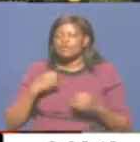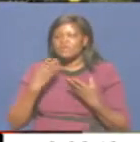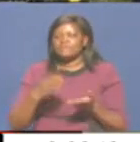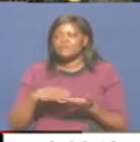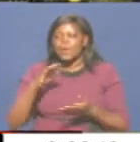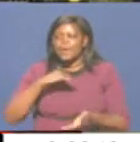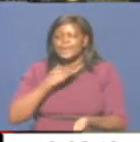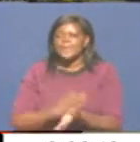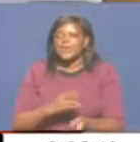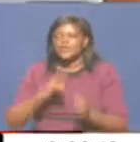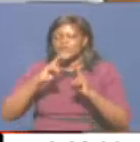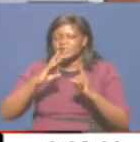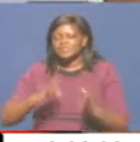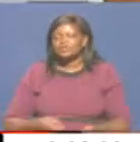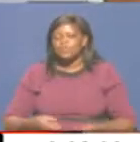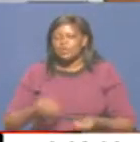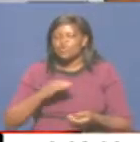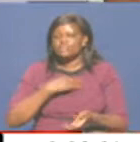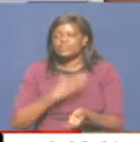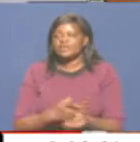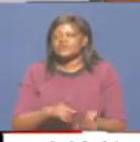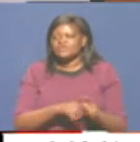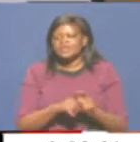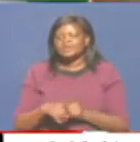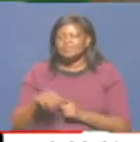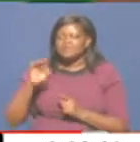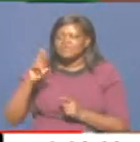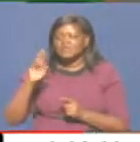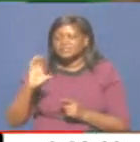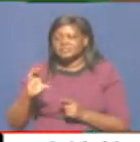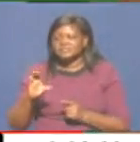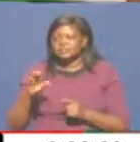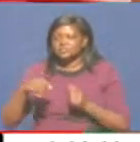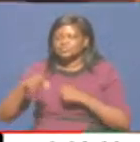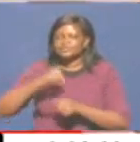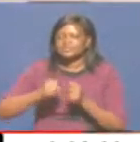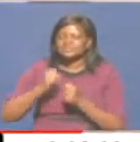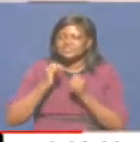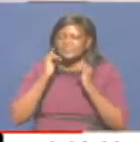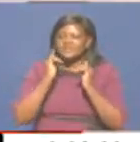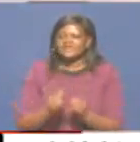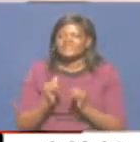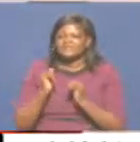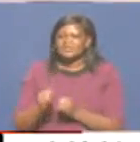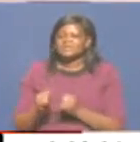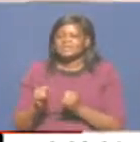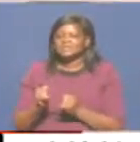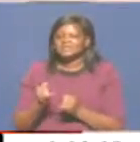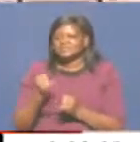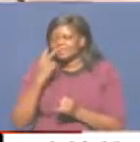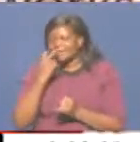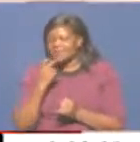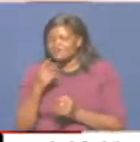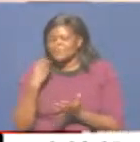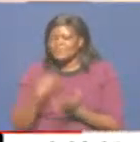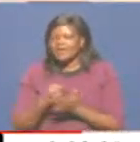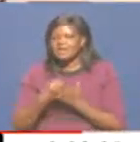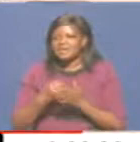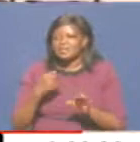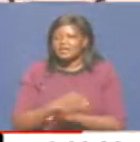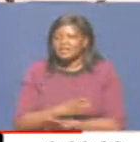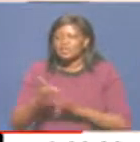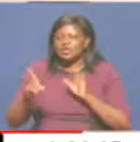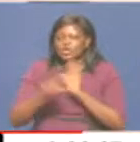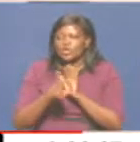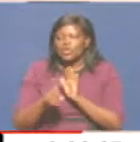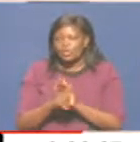to investigating authorities like FRC to take action on individuals suspected of money laundering. The law further